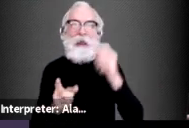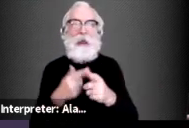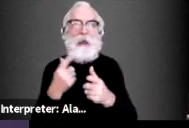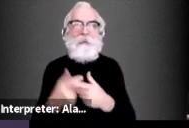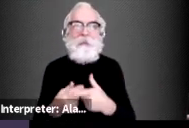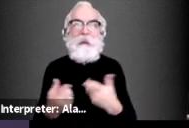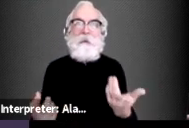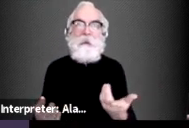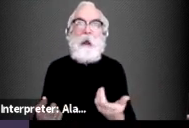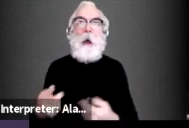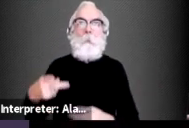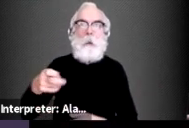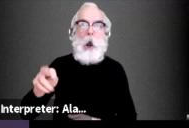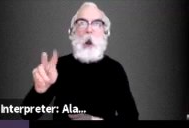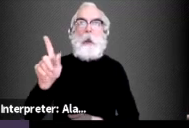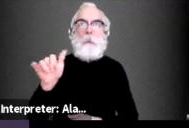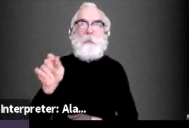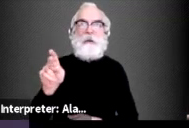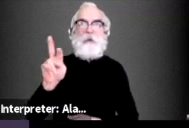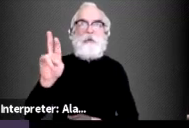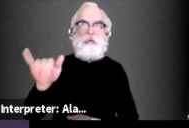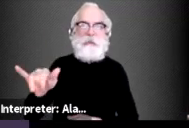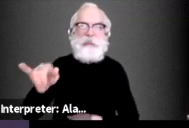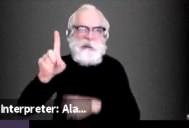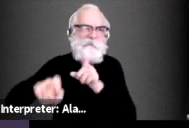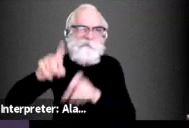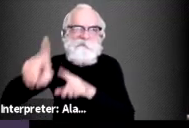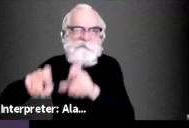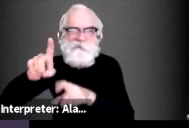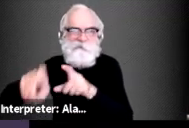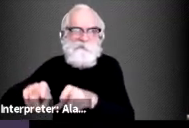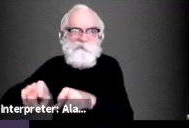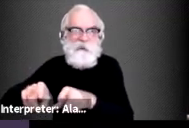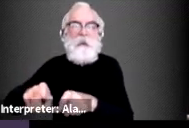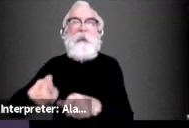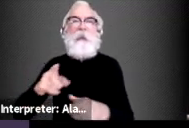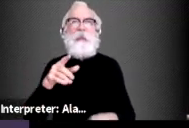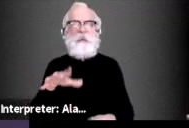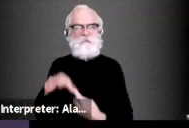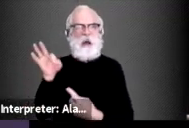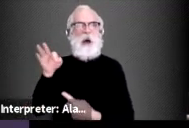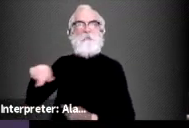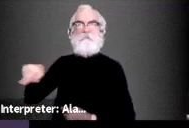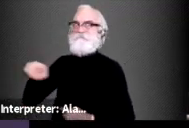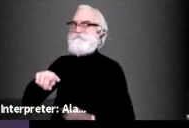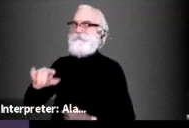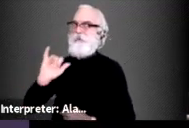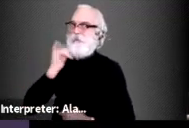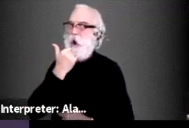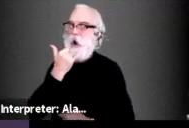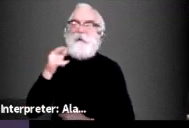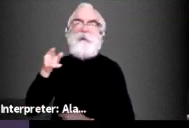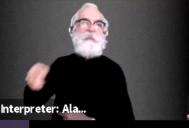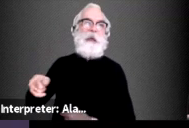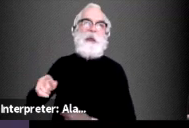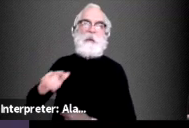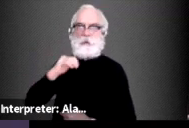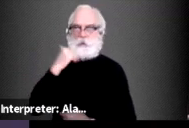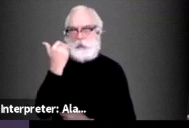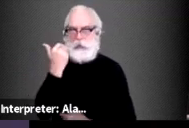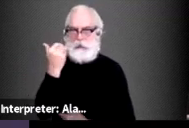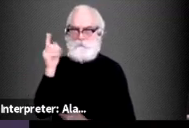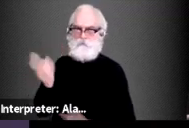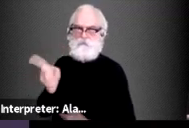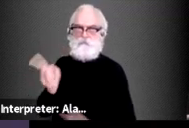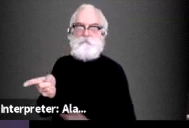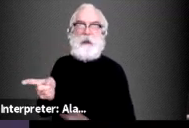disgraced, and the people who were found to have profited illegally from the company had their assets confiscated proportionately to